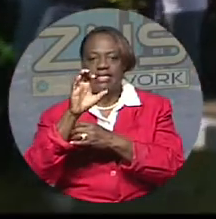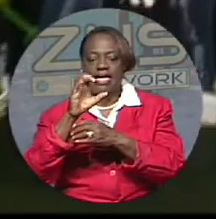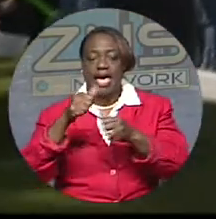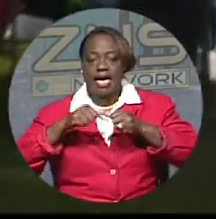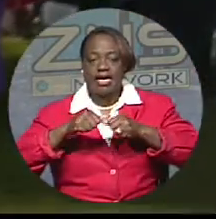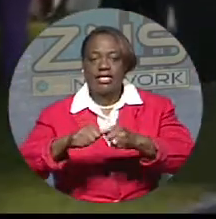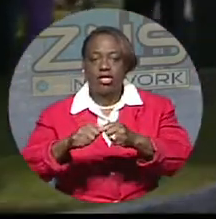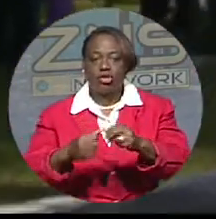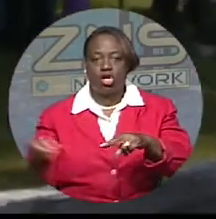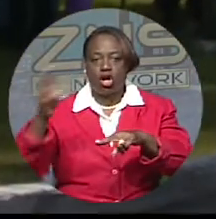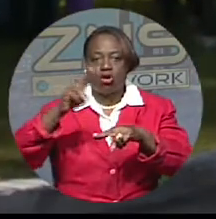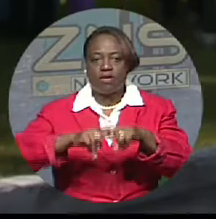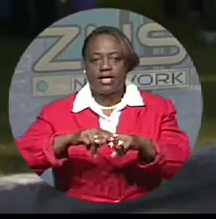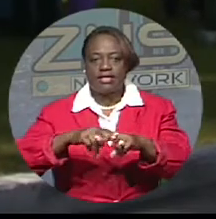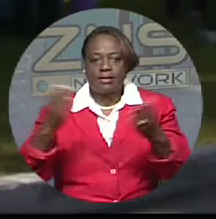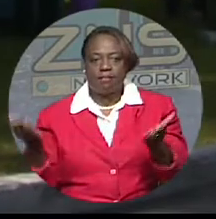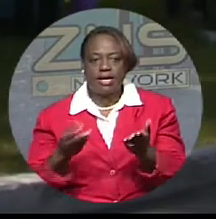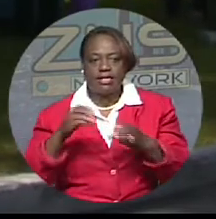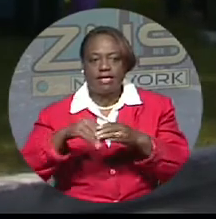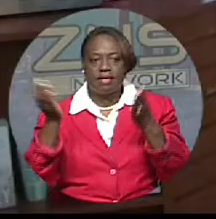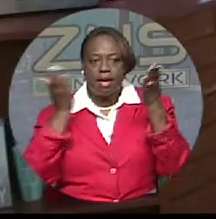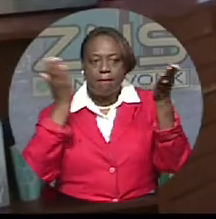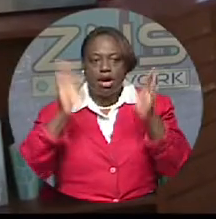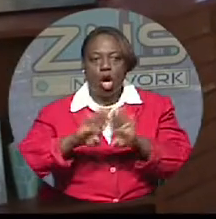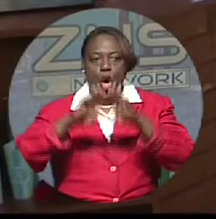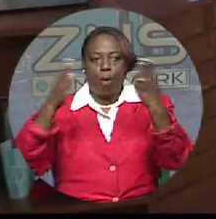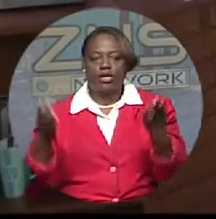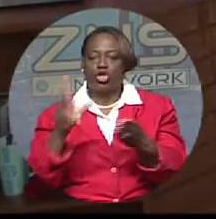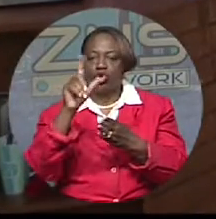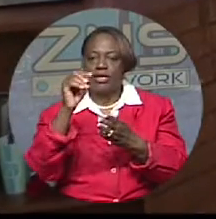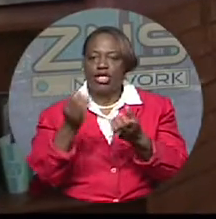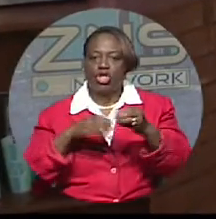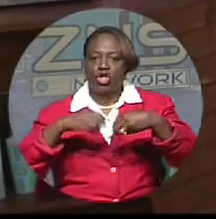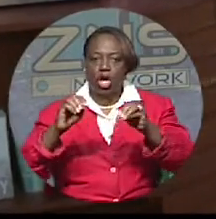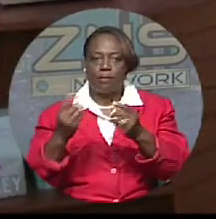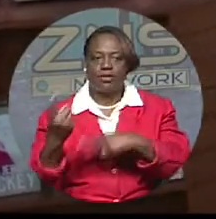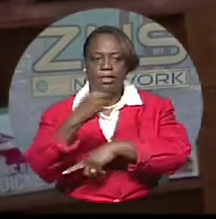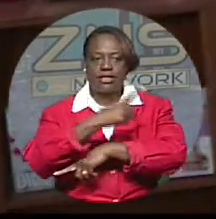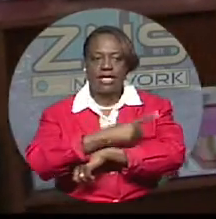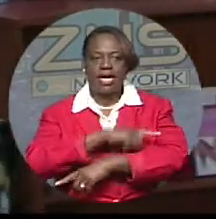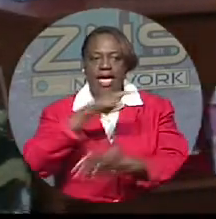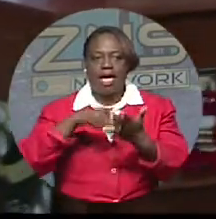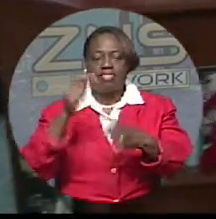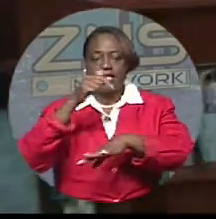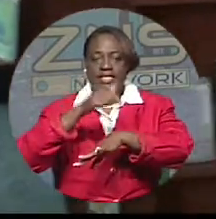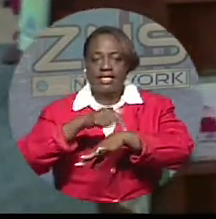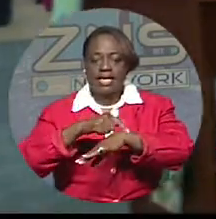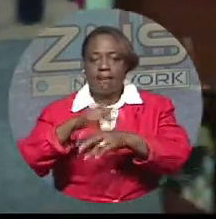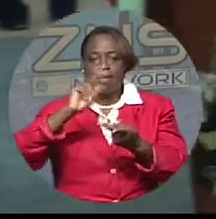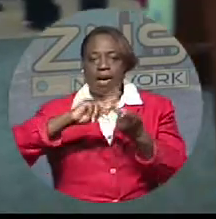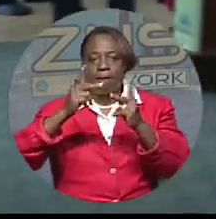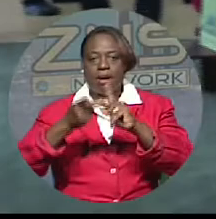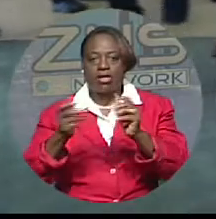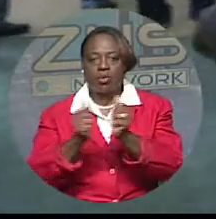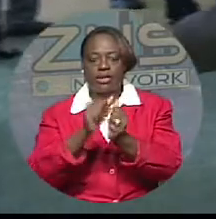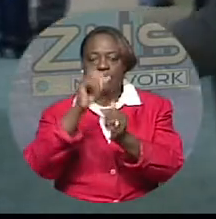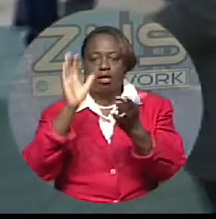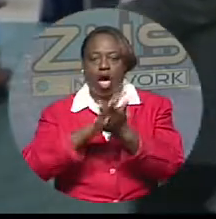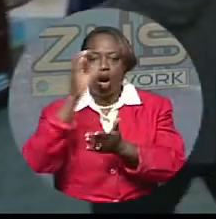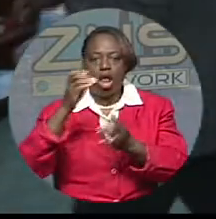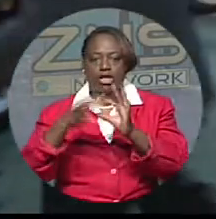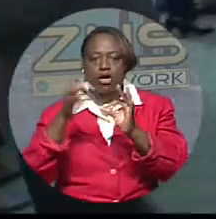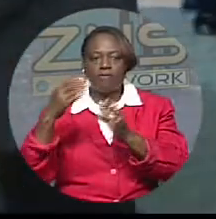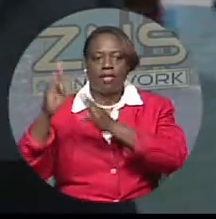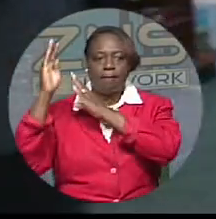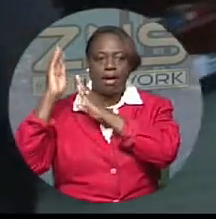its presence in the market, opening its 20th retail store today. This time, the telecoms giant has partnered with the College of the Bahamas to open its